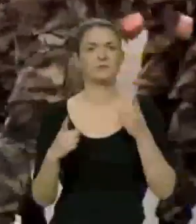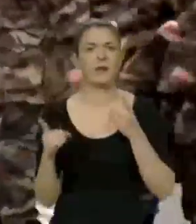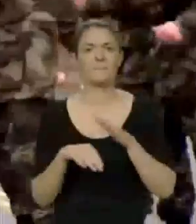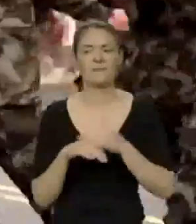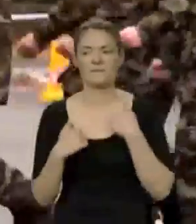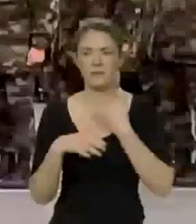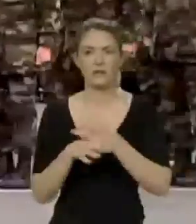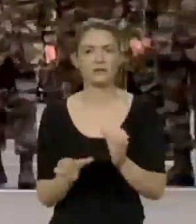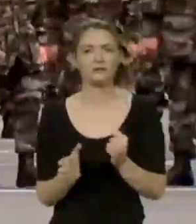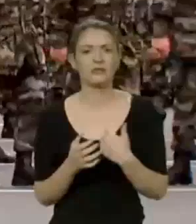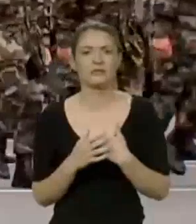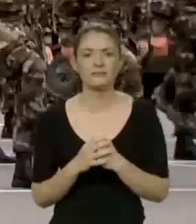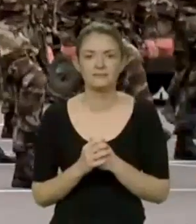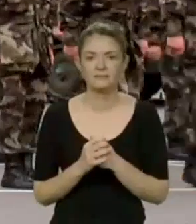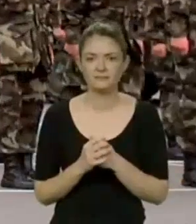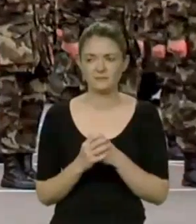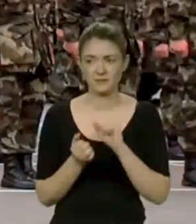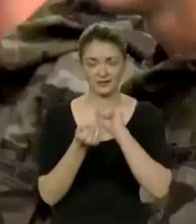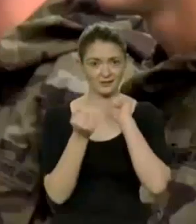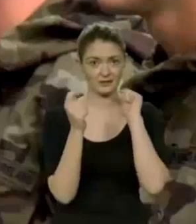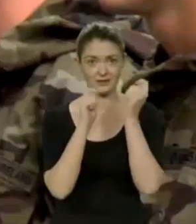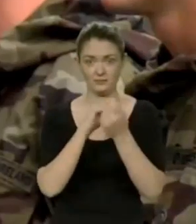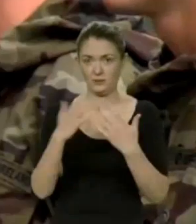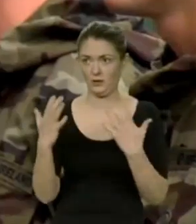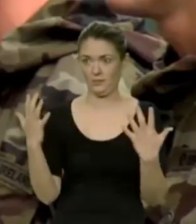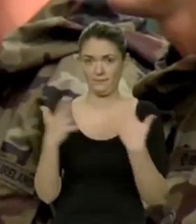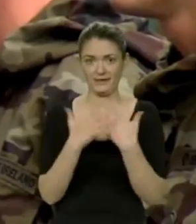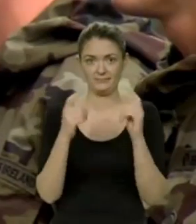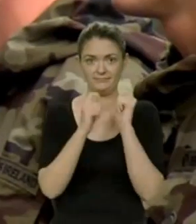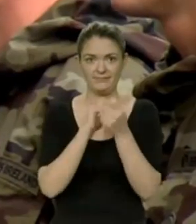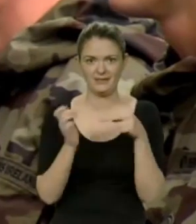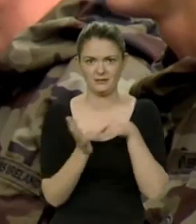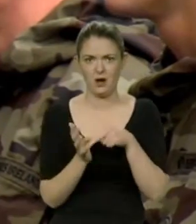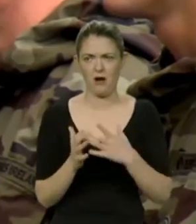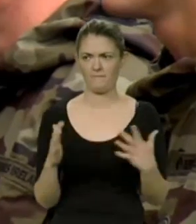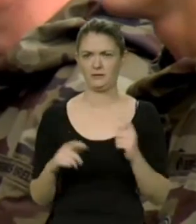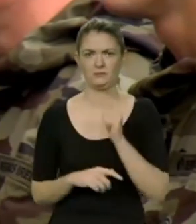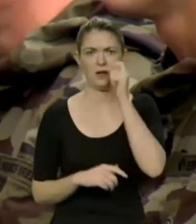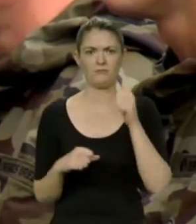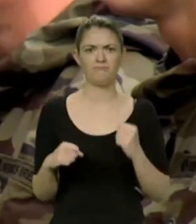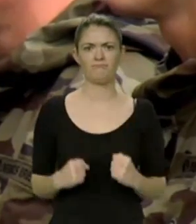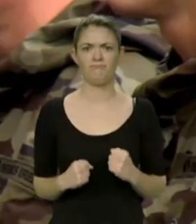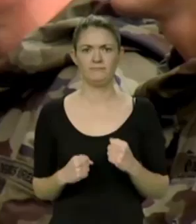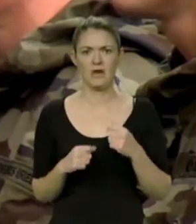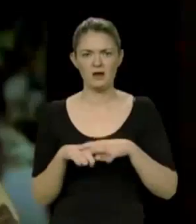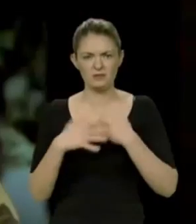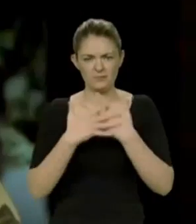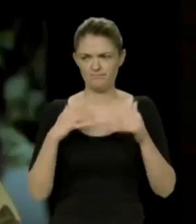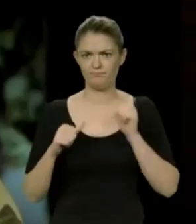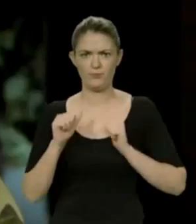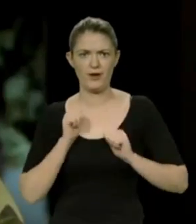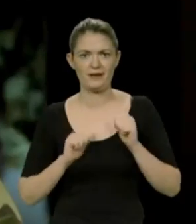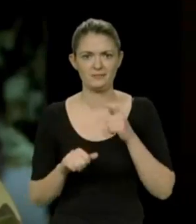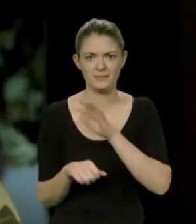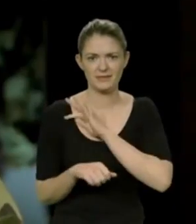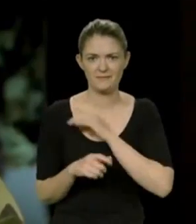To change dramatically, they stand up an awful lot taller. They have an awful lot more pride in themselves when it comes to doing the job. They're straight into it, they do it exactly the way